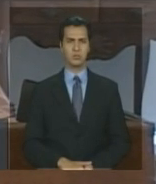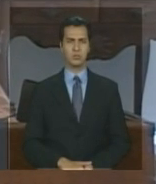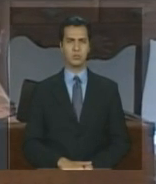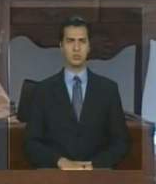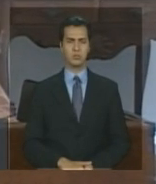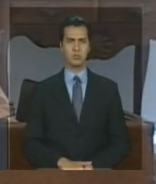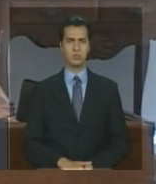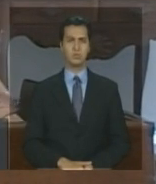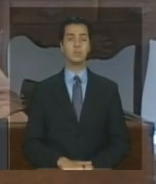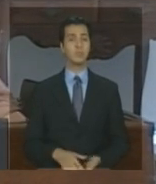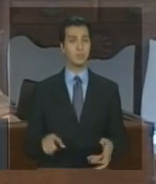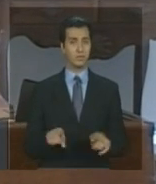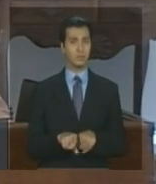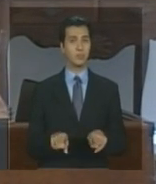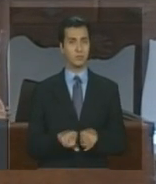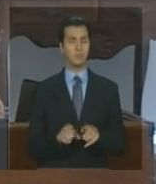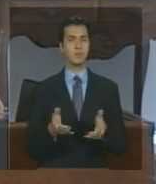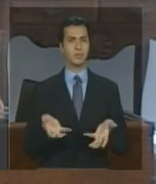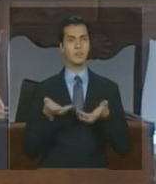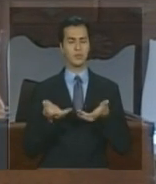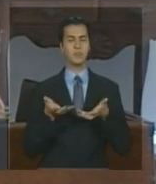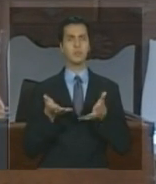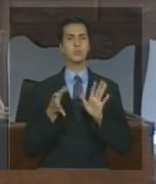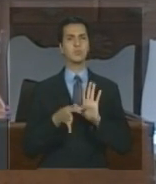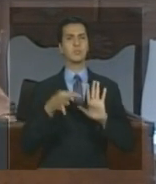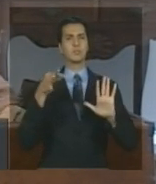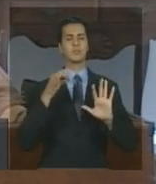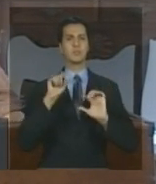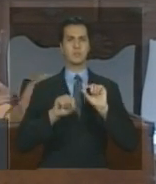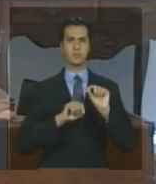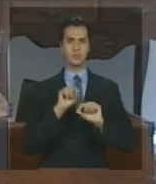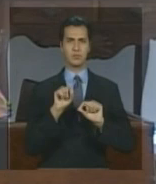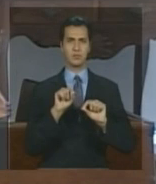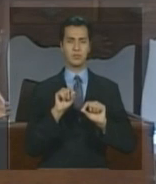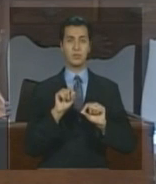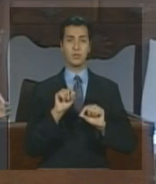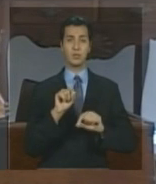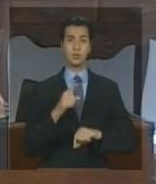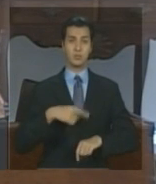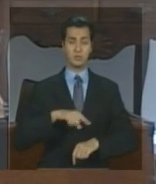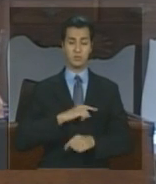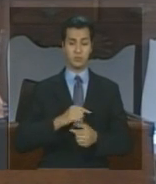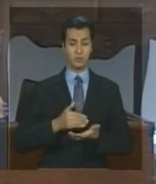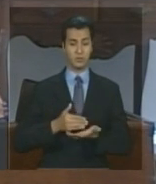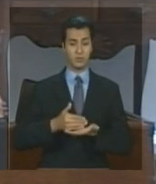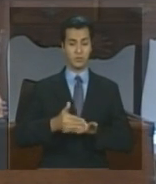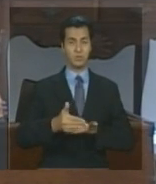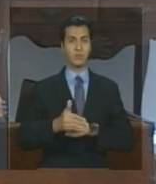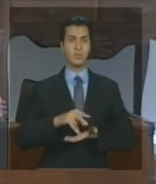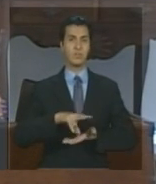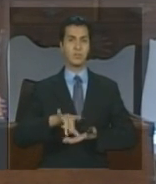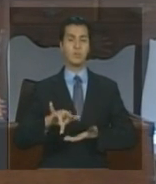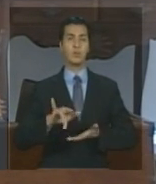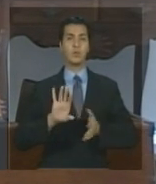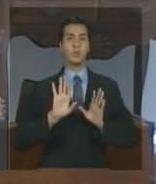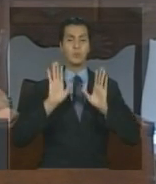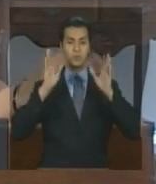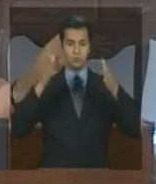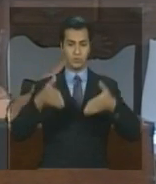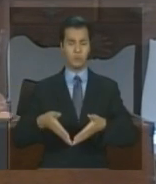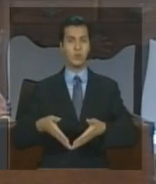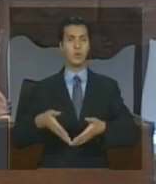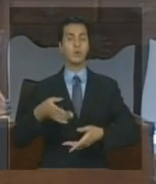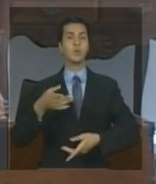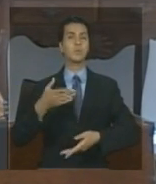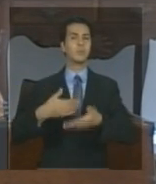nós estamos em vias de iniciar o fórum que o primeiro-ministro Harper, quando